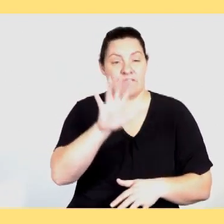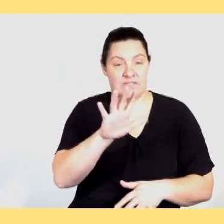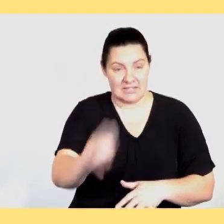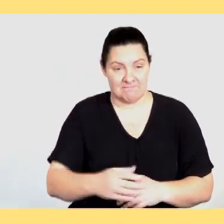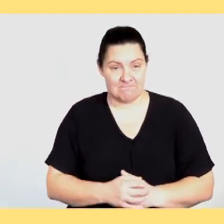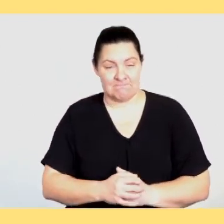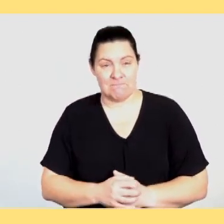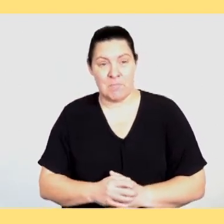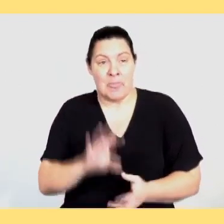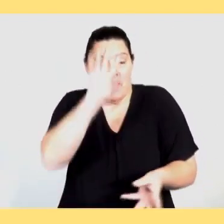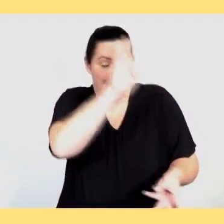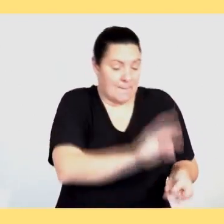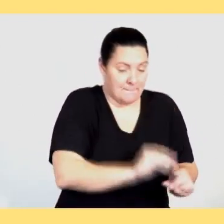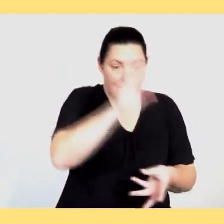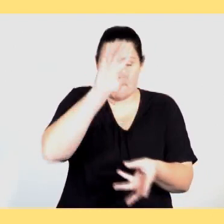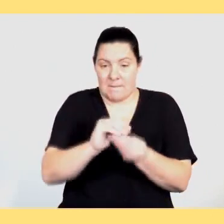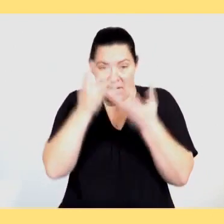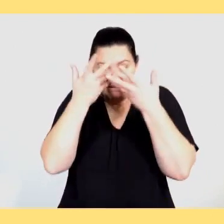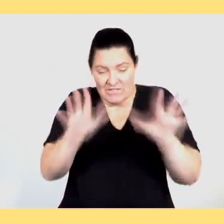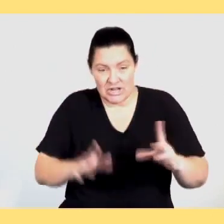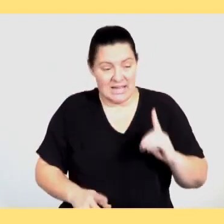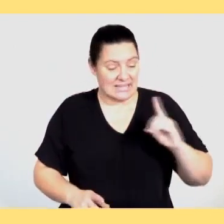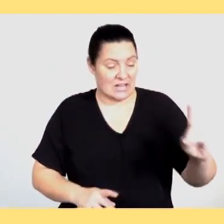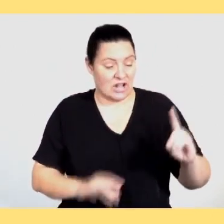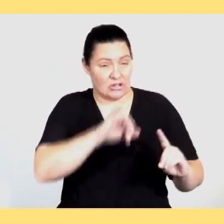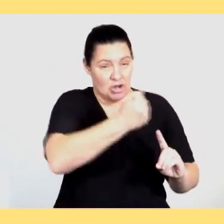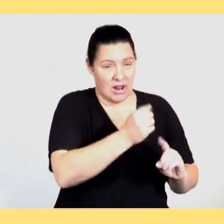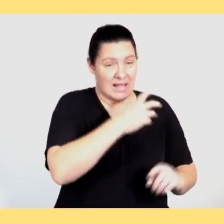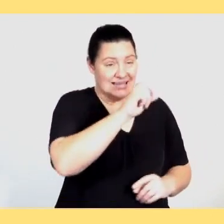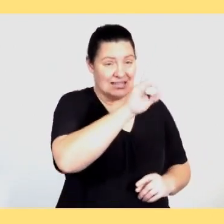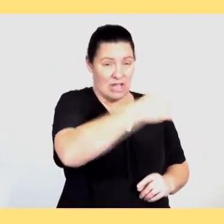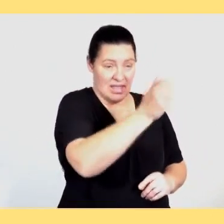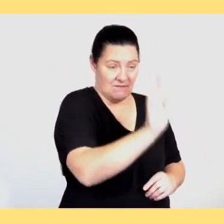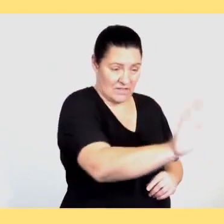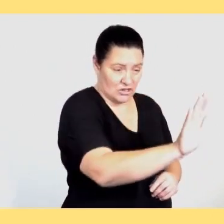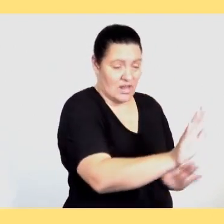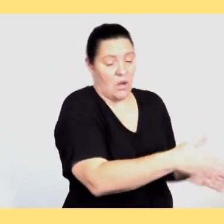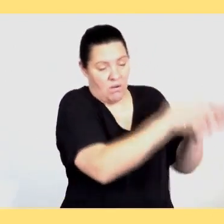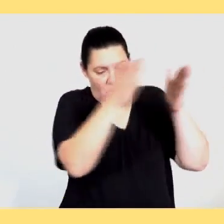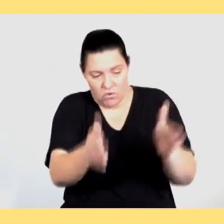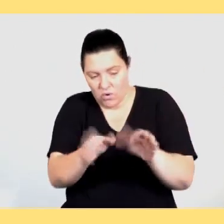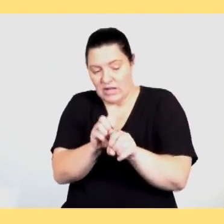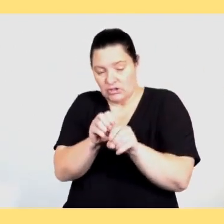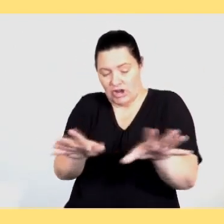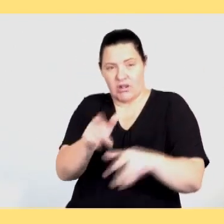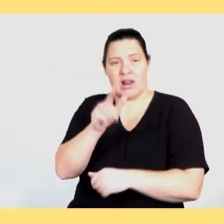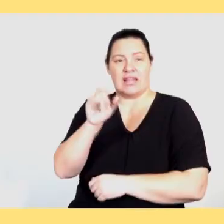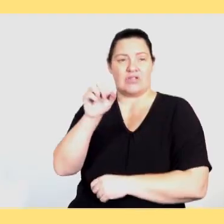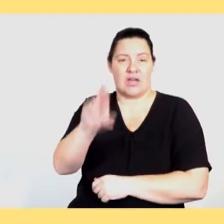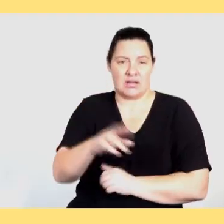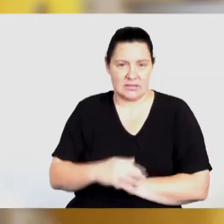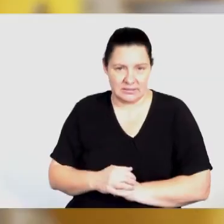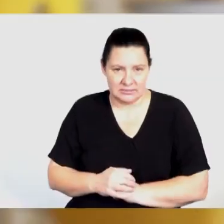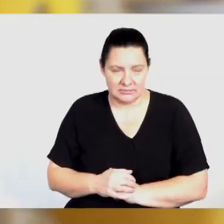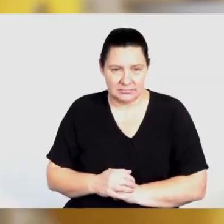35,650. After we have completed the debtor's journal, we are now going to quickly go and post it